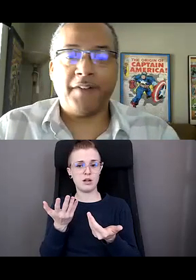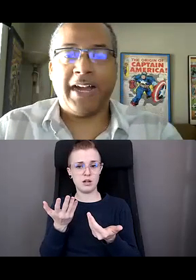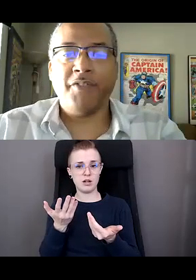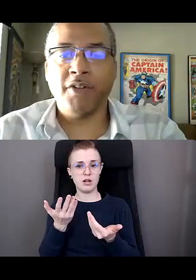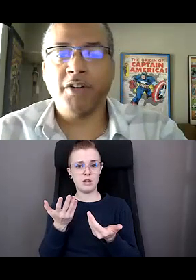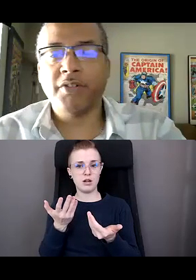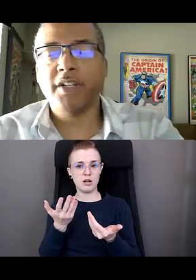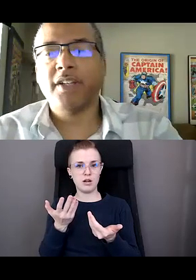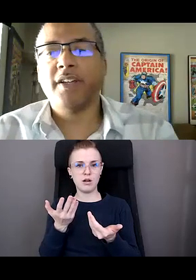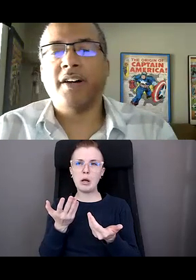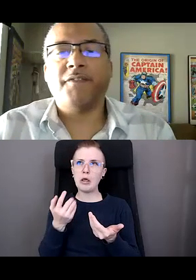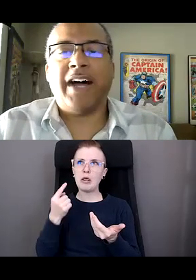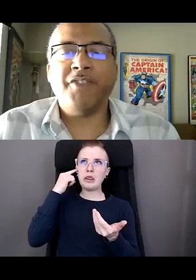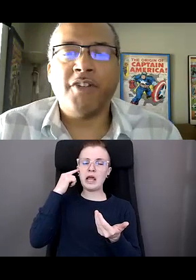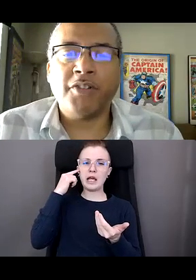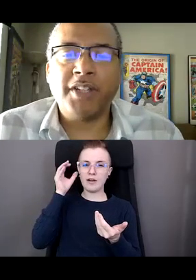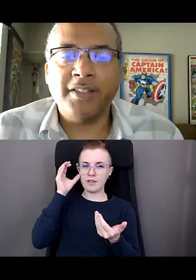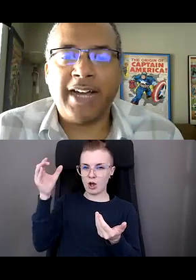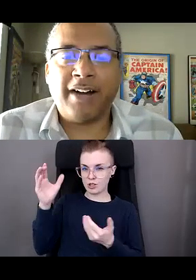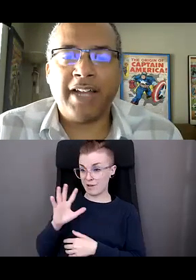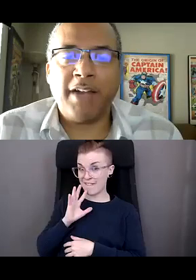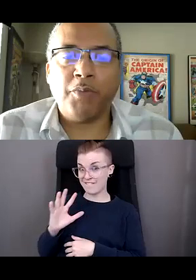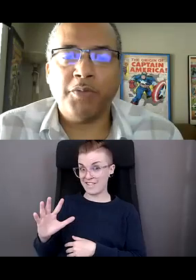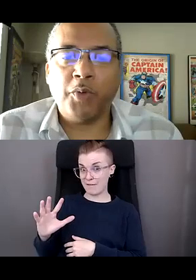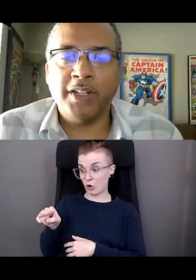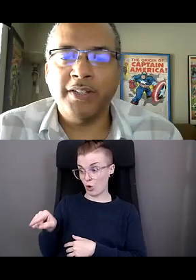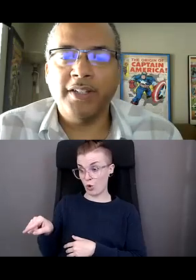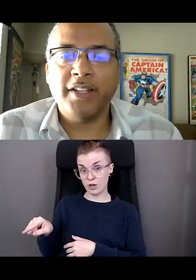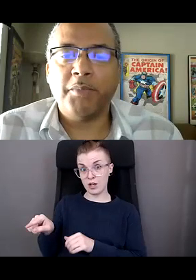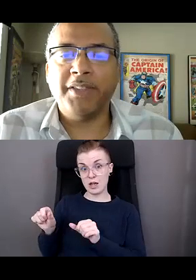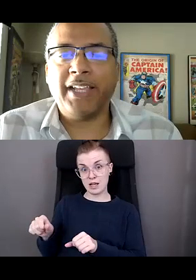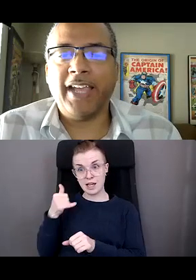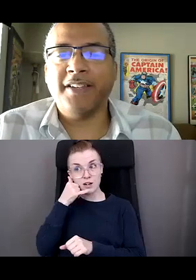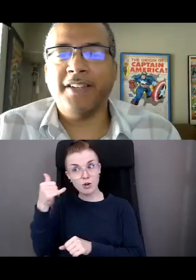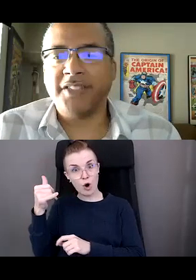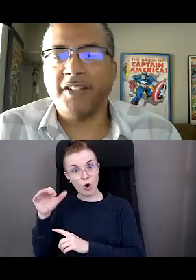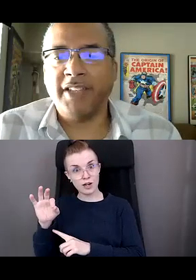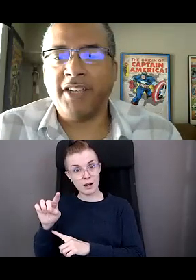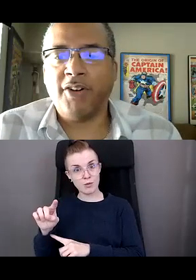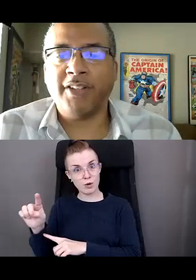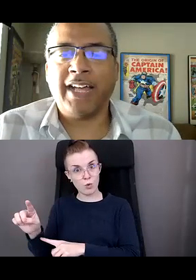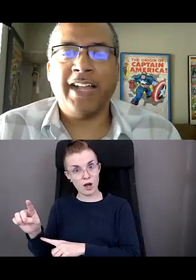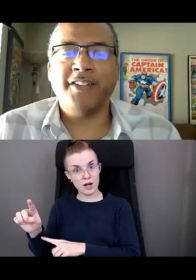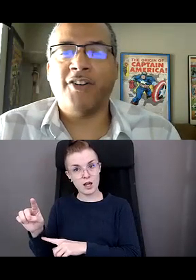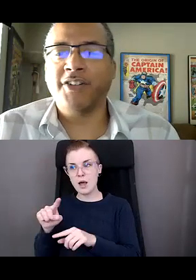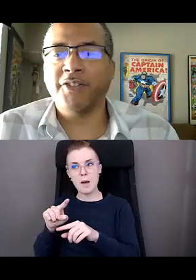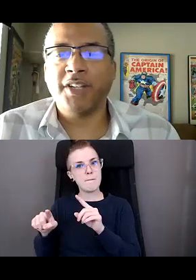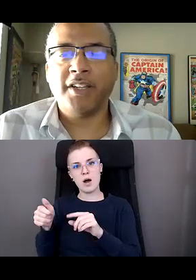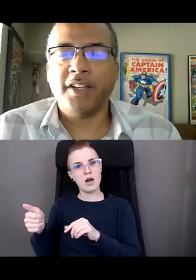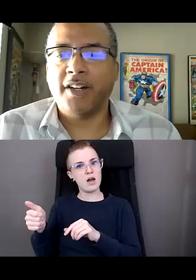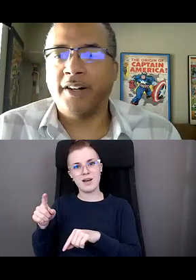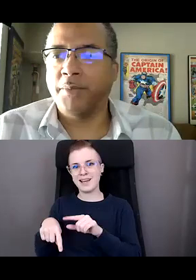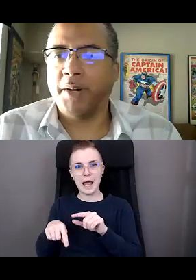you had a 5-year-old, a 5-year-old can dial 911, but they can't necessarily go online and